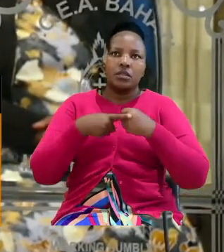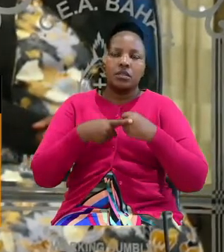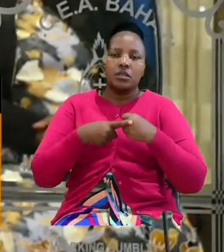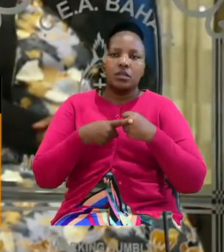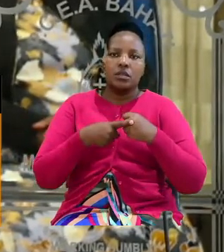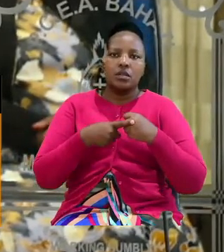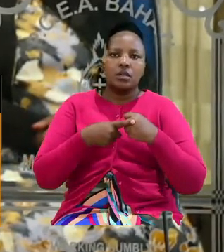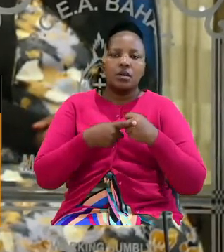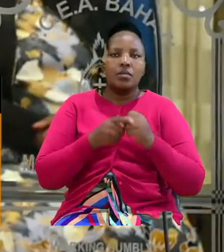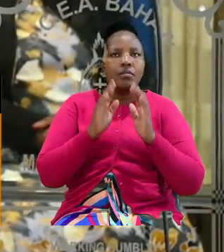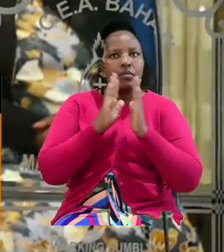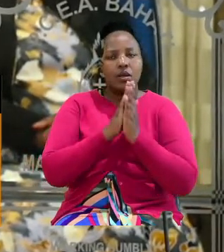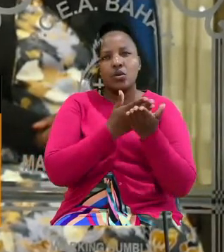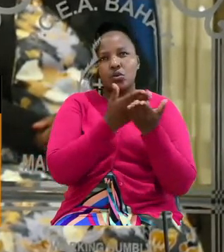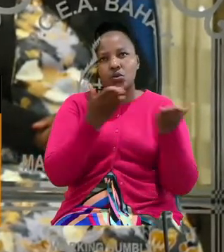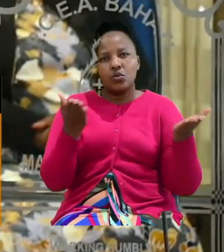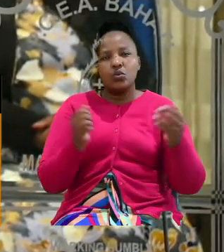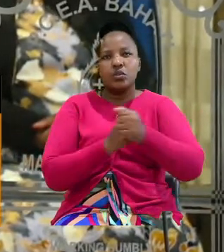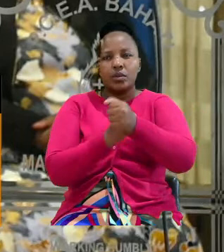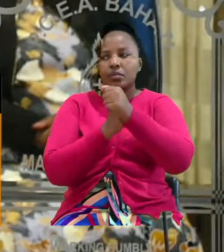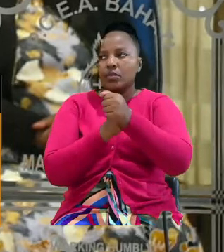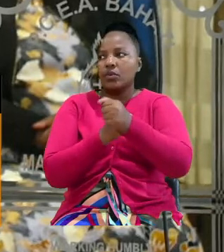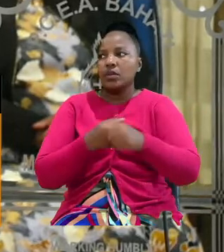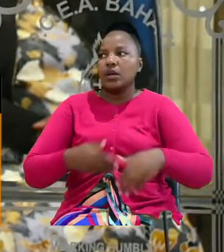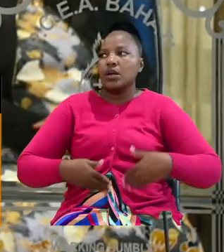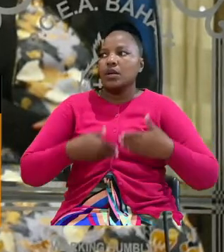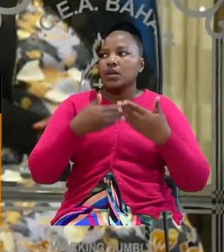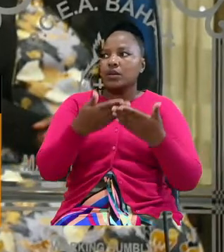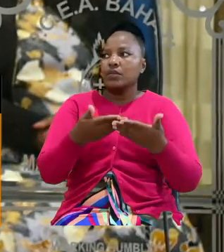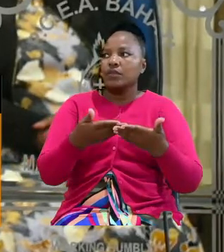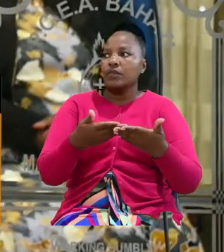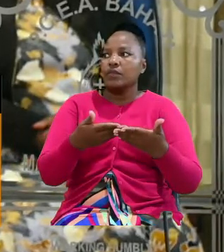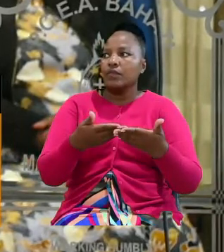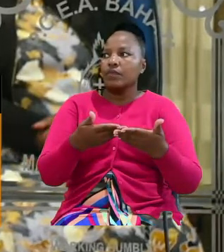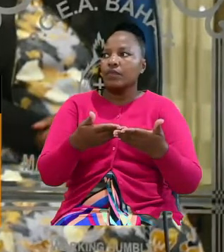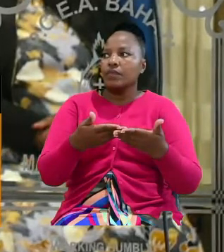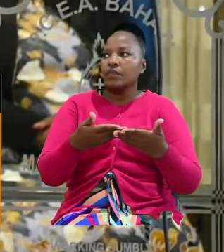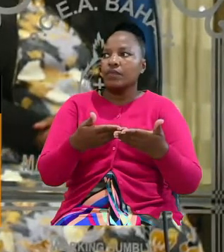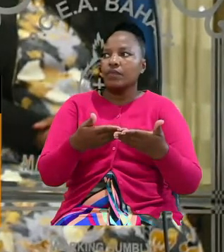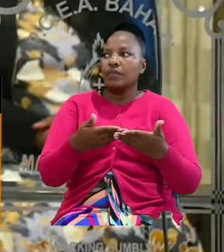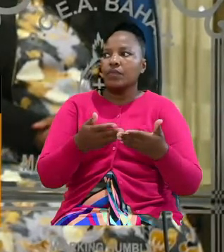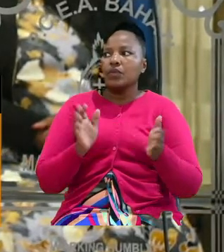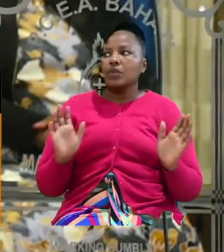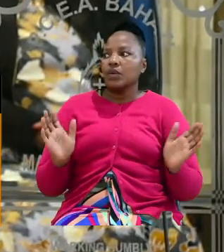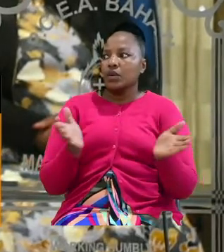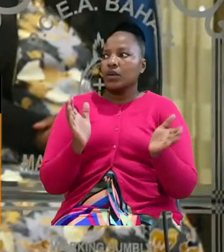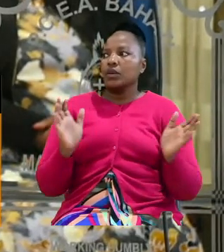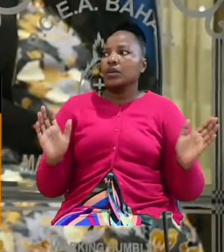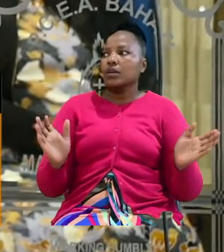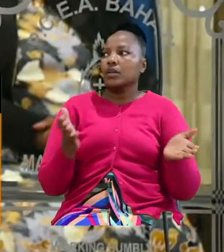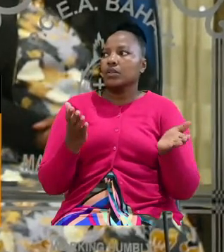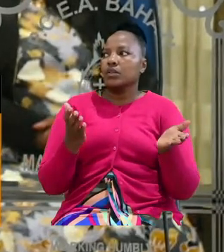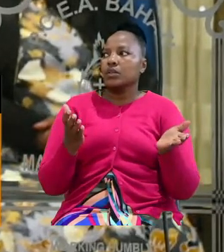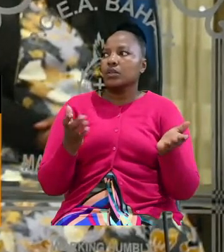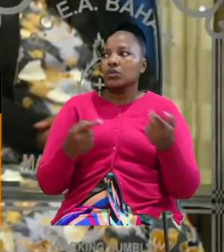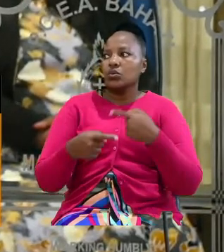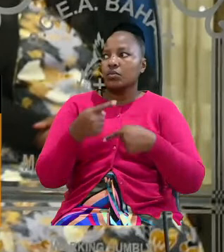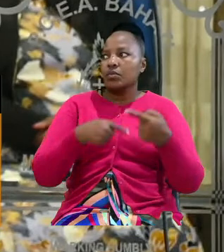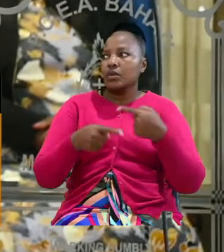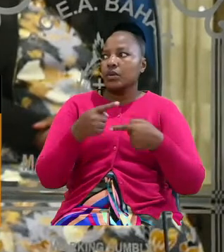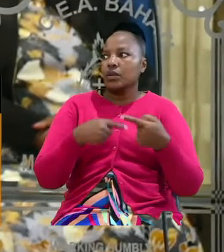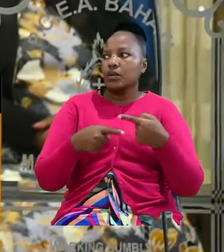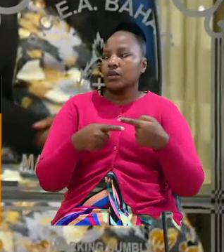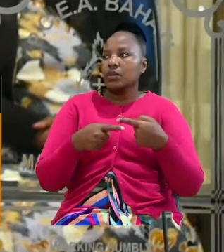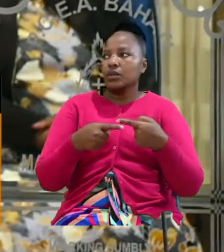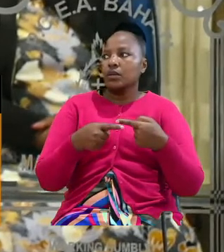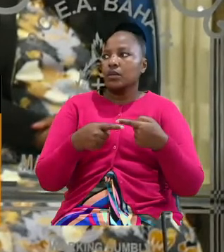you your prayers and support for the mission. You are encouraged to donate the following items: